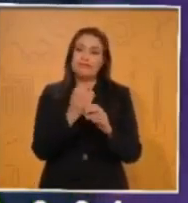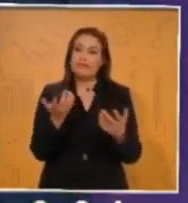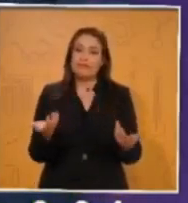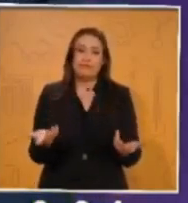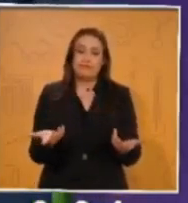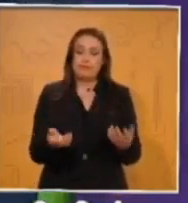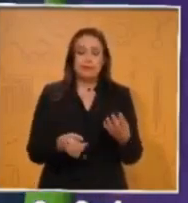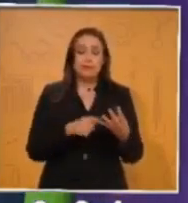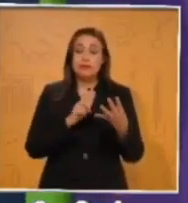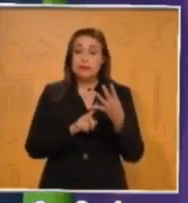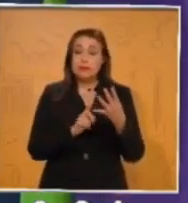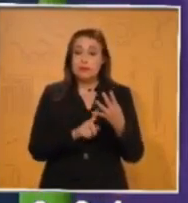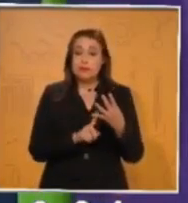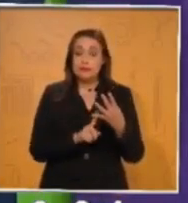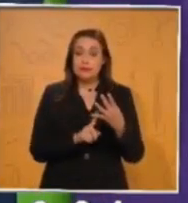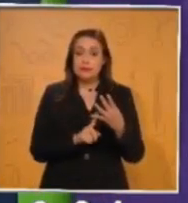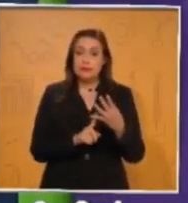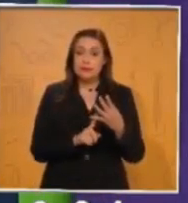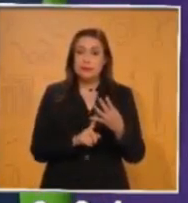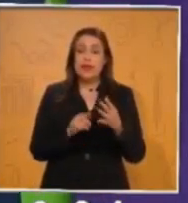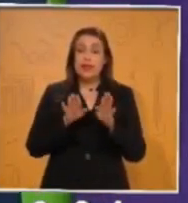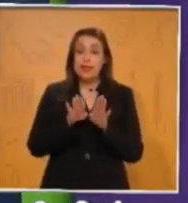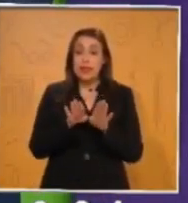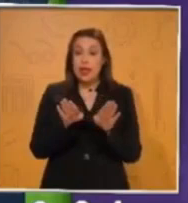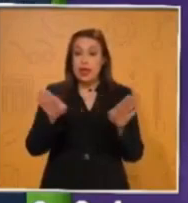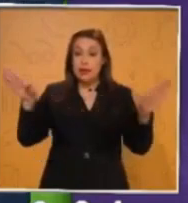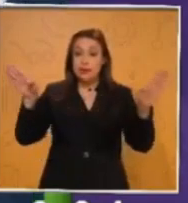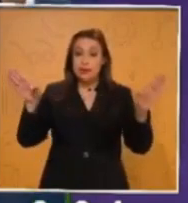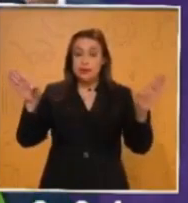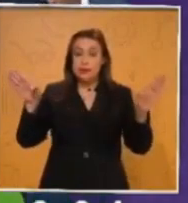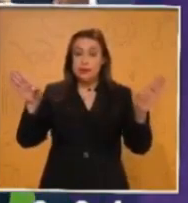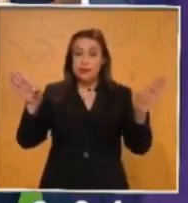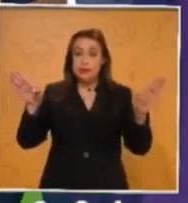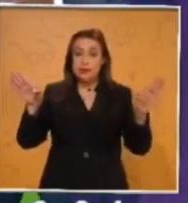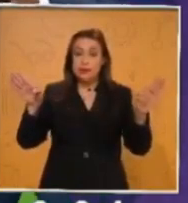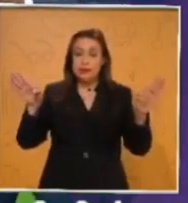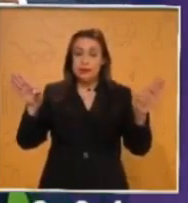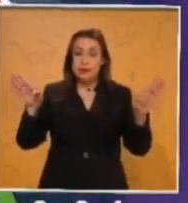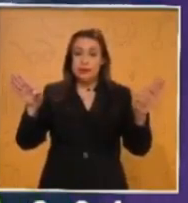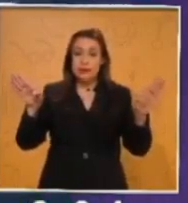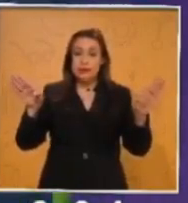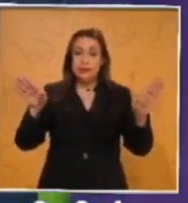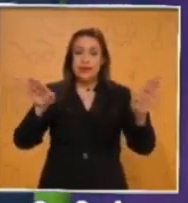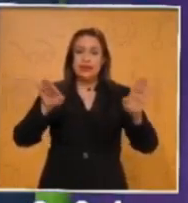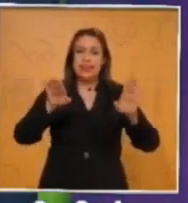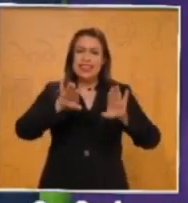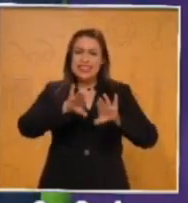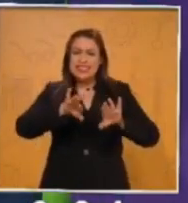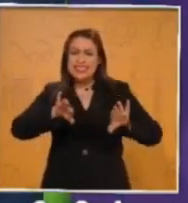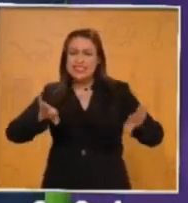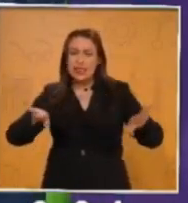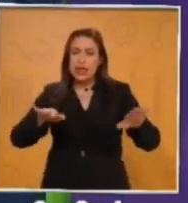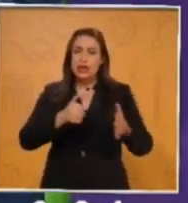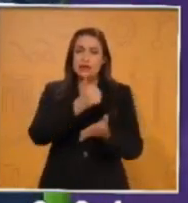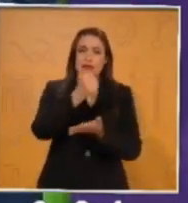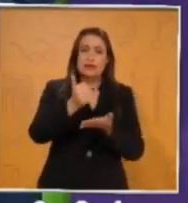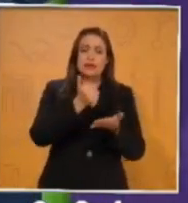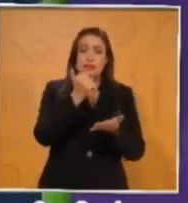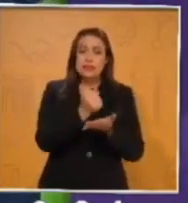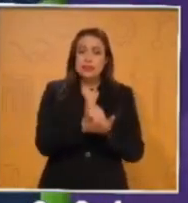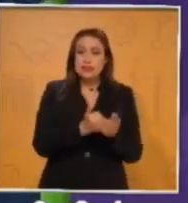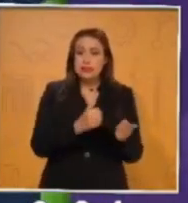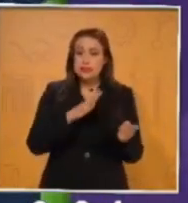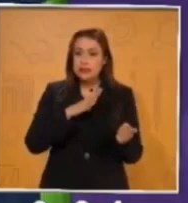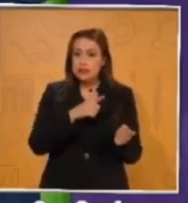Number 4. The airport is near the city center. Is this